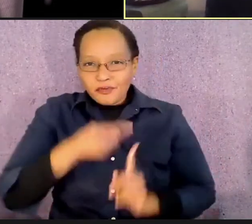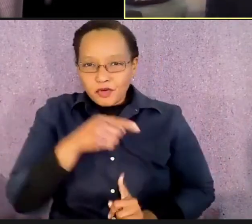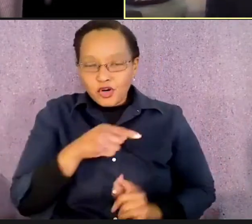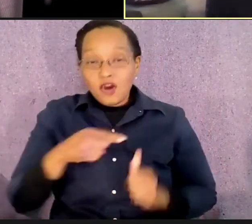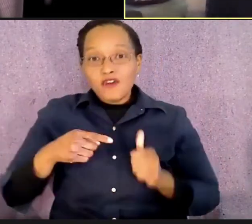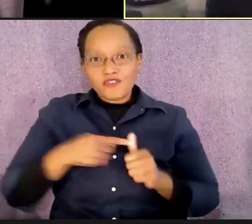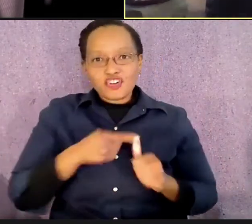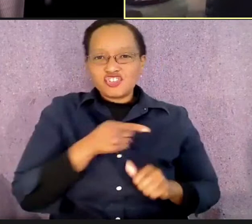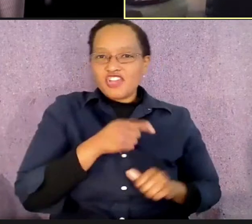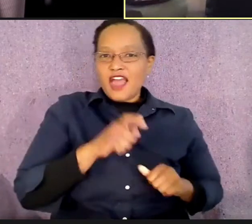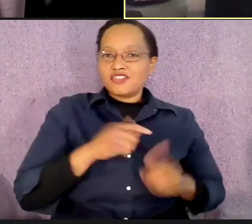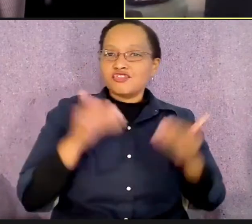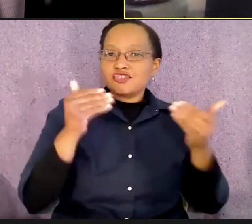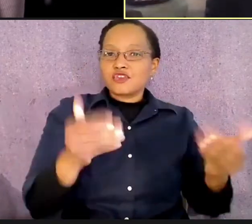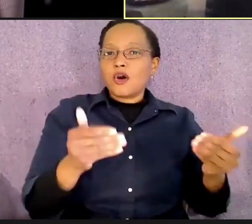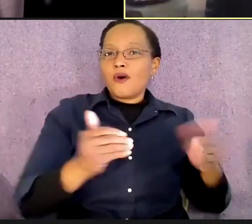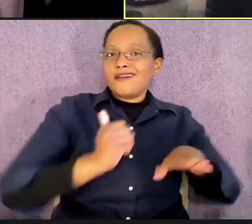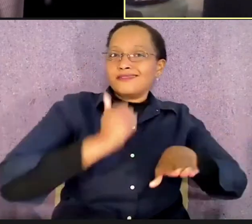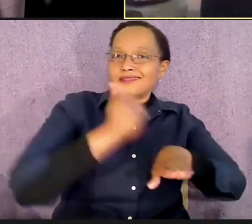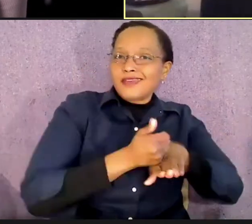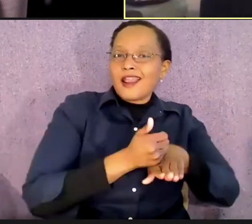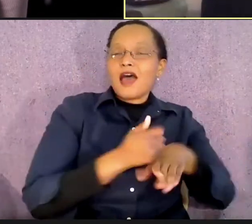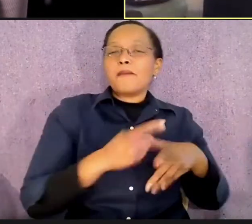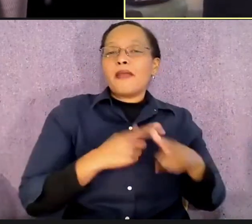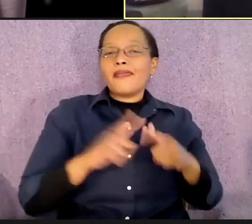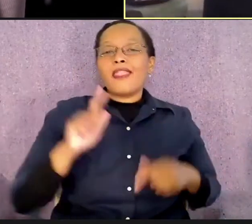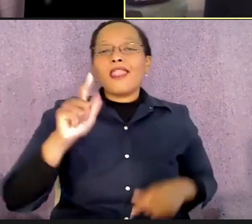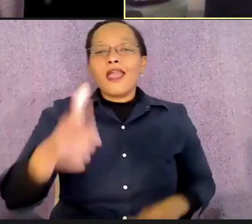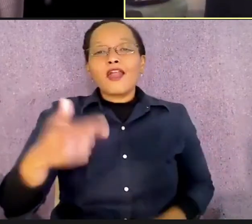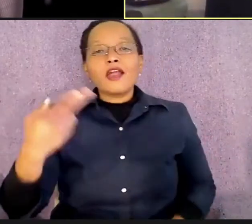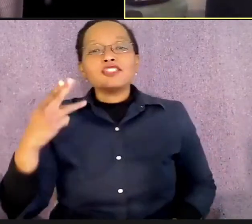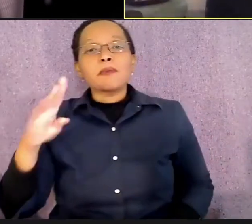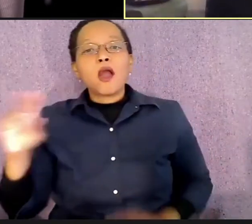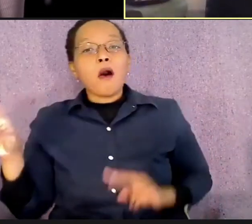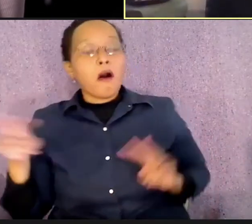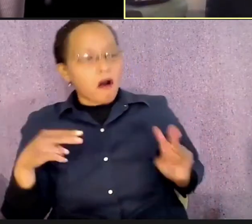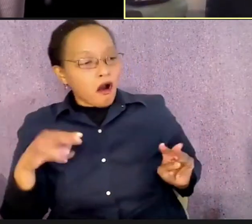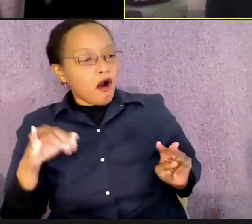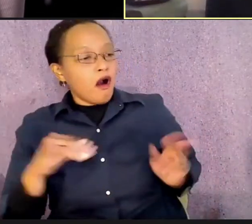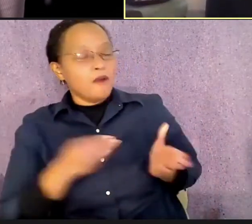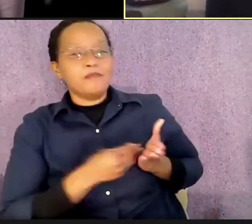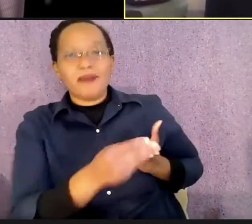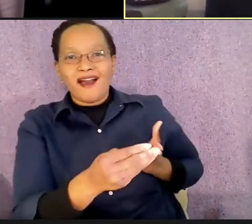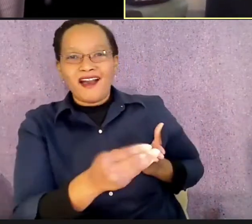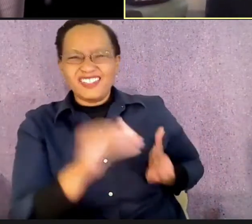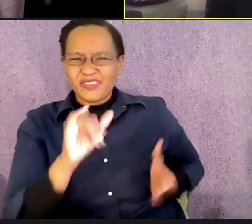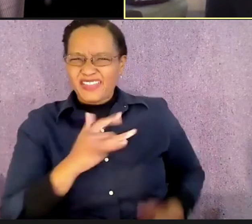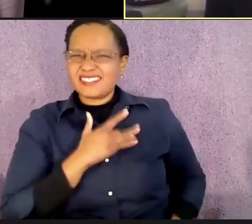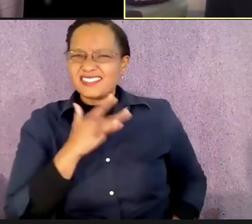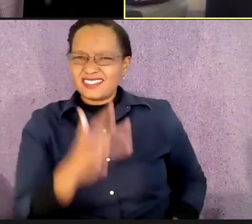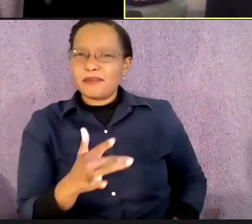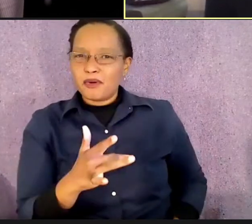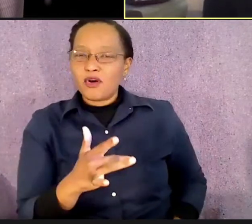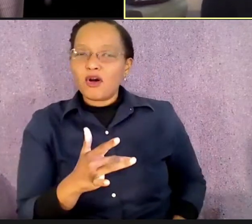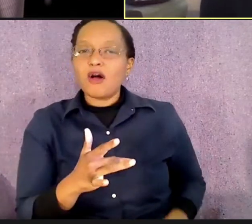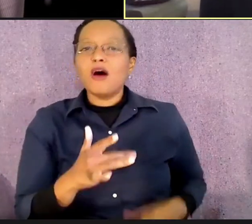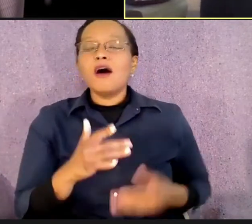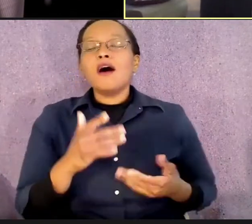which has happened throughout years and years of show business. Somebody will buy your story from you and then tell you how to tell your